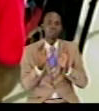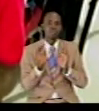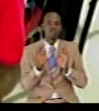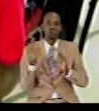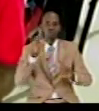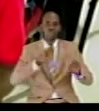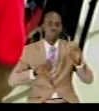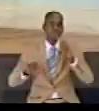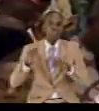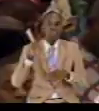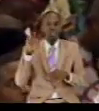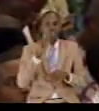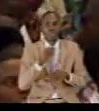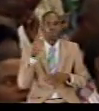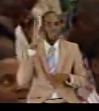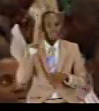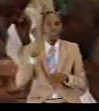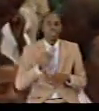I didn't hear you.